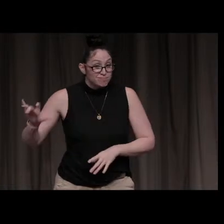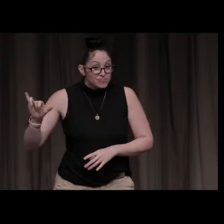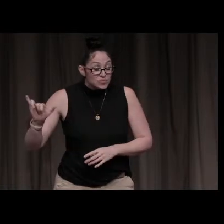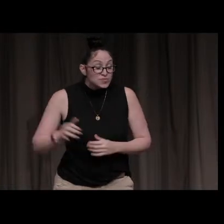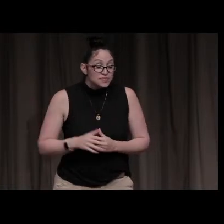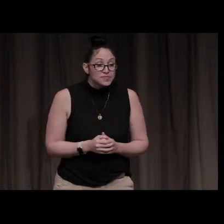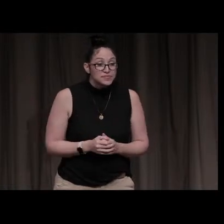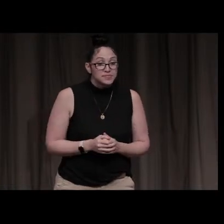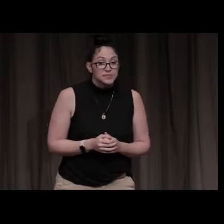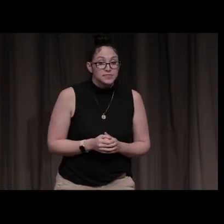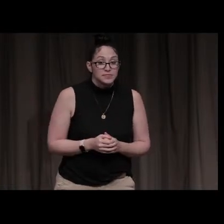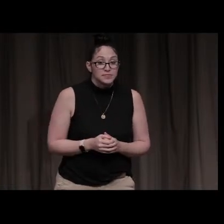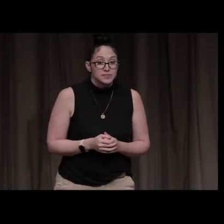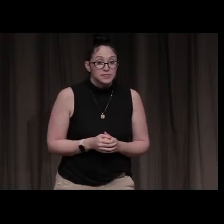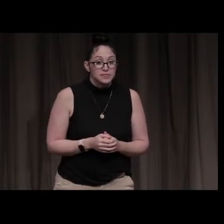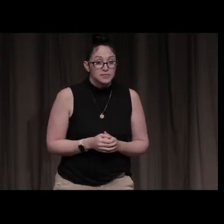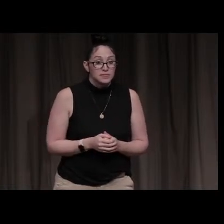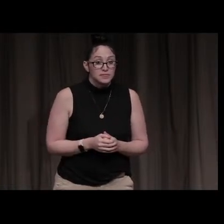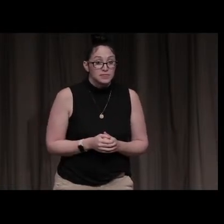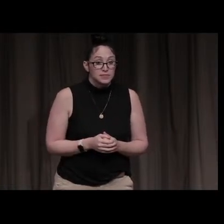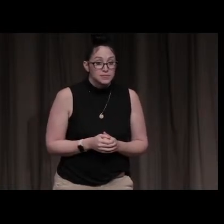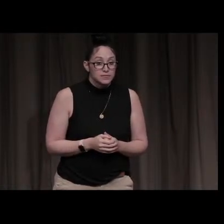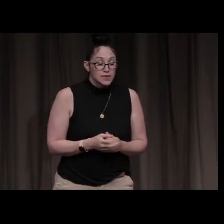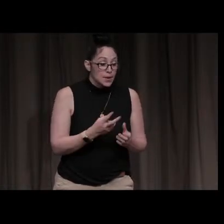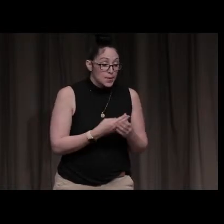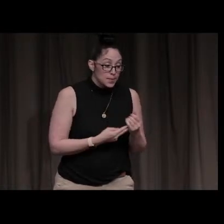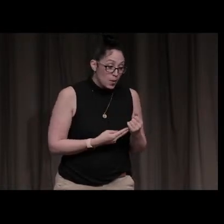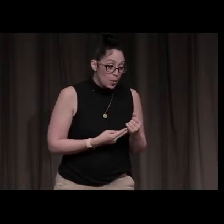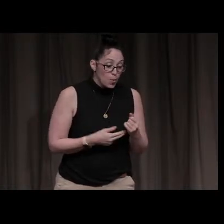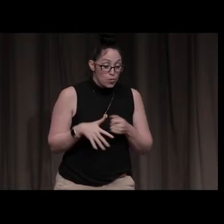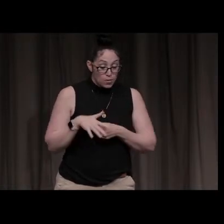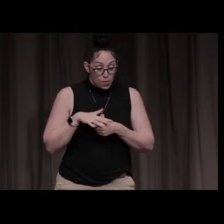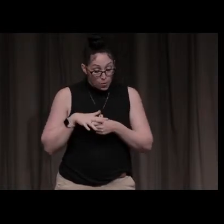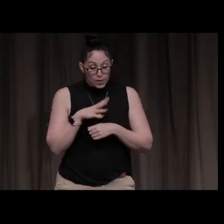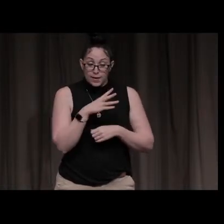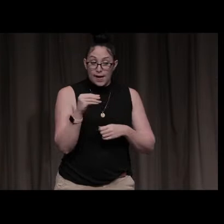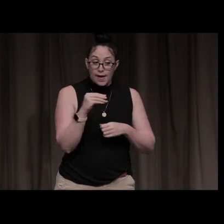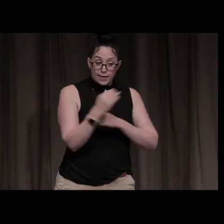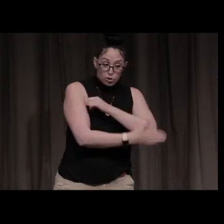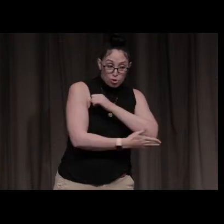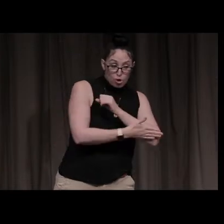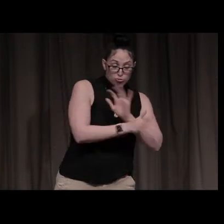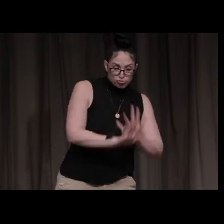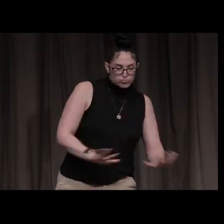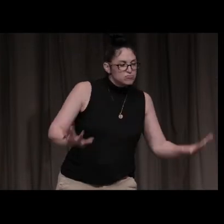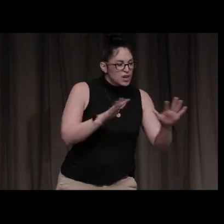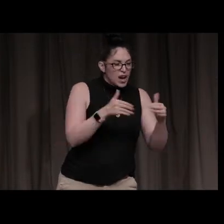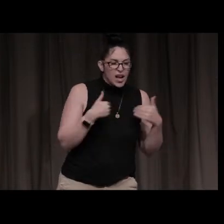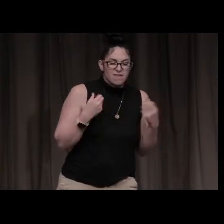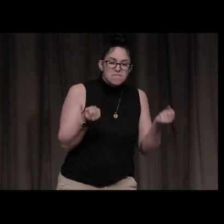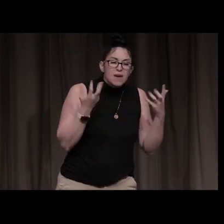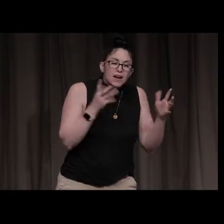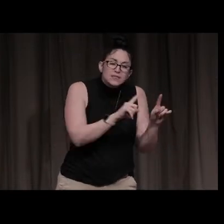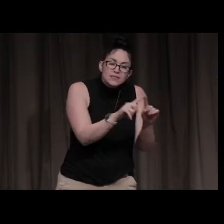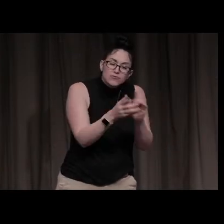and regionally and nationally, there are quite a number of amazingly skilled